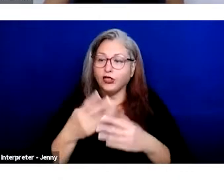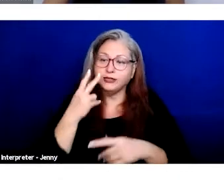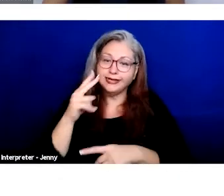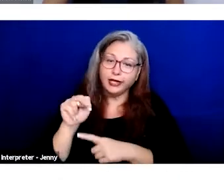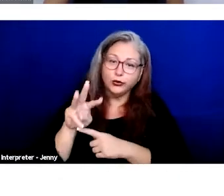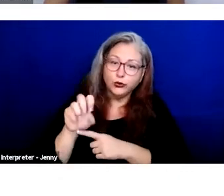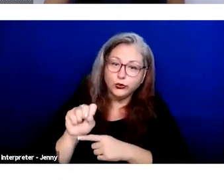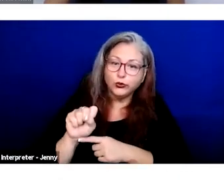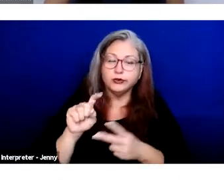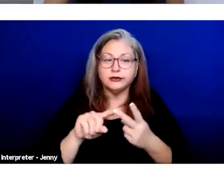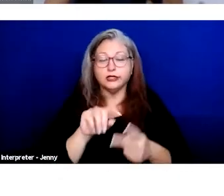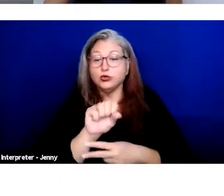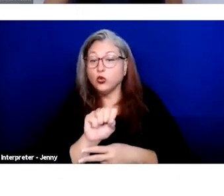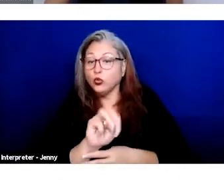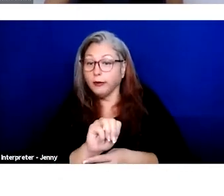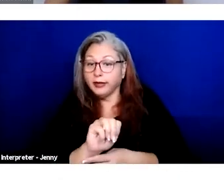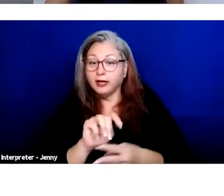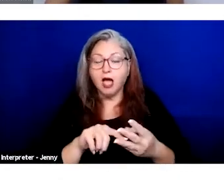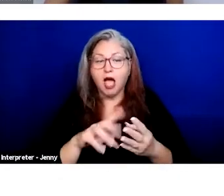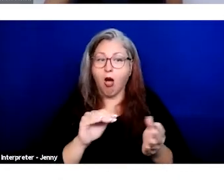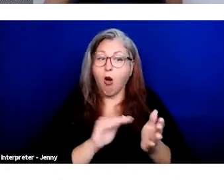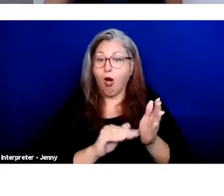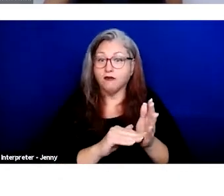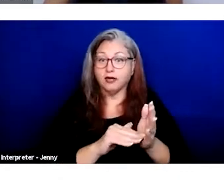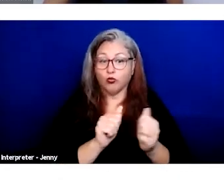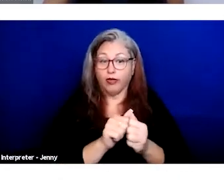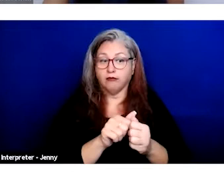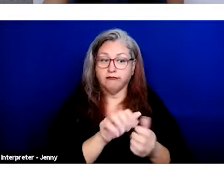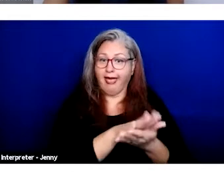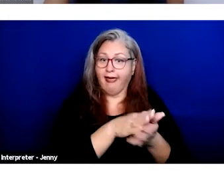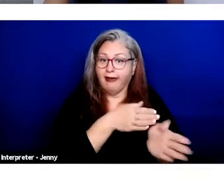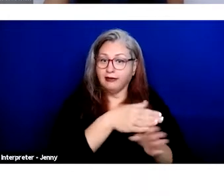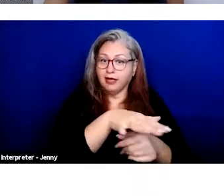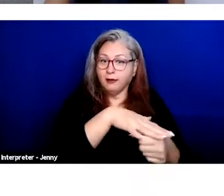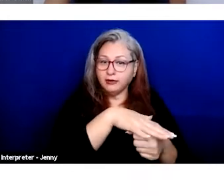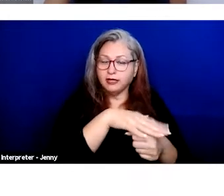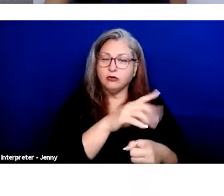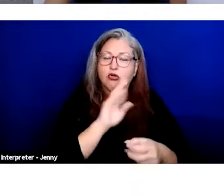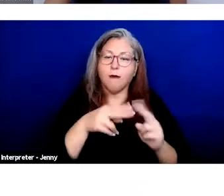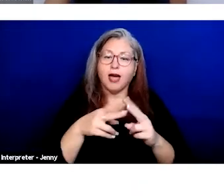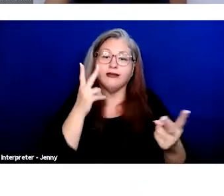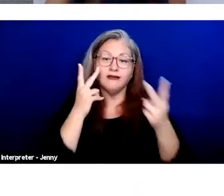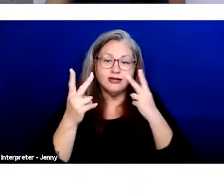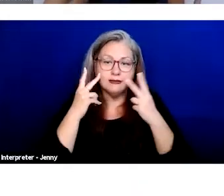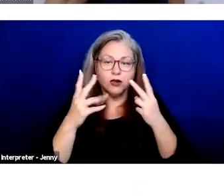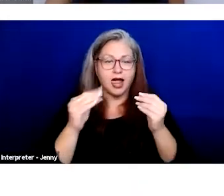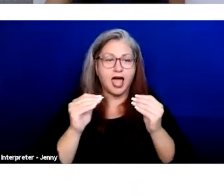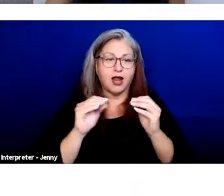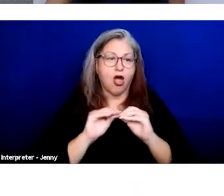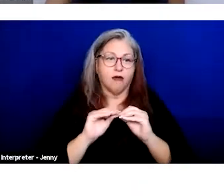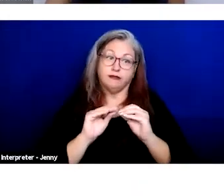media, in social media, and oftentimes in academic spaces, focus on visible and often